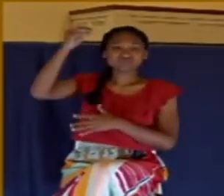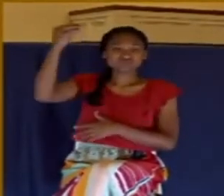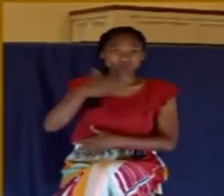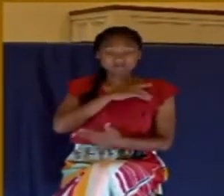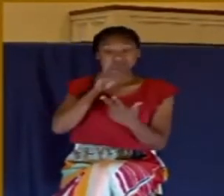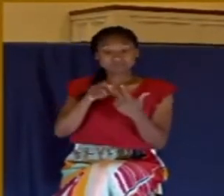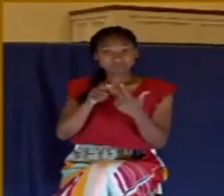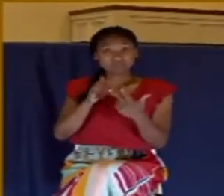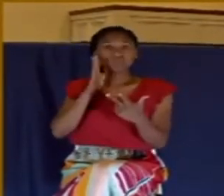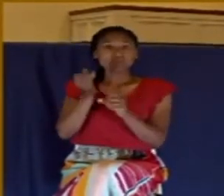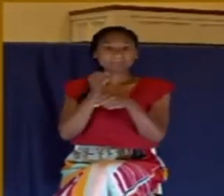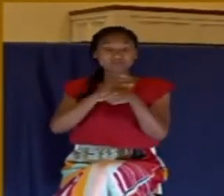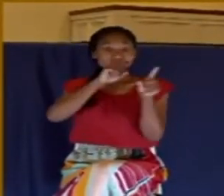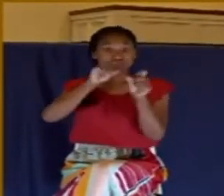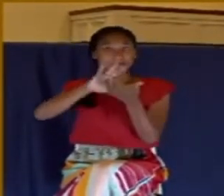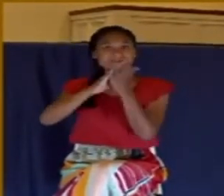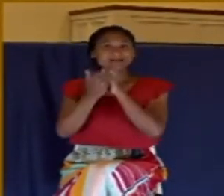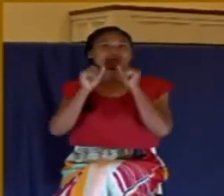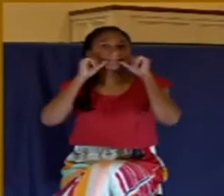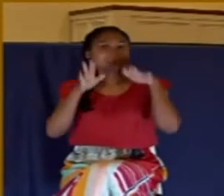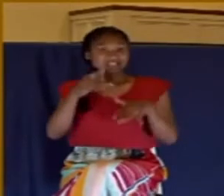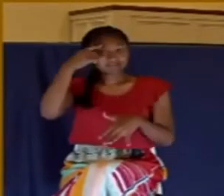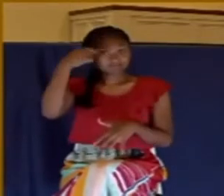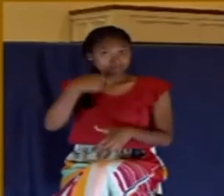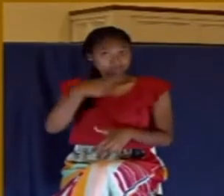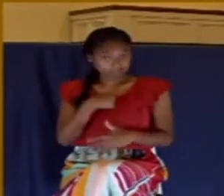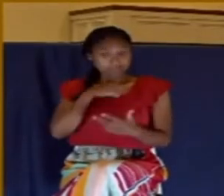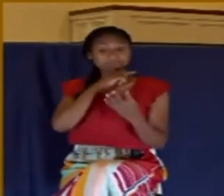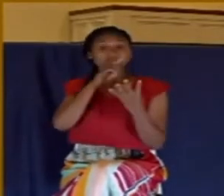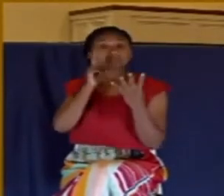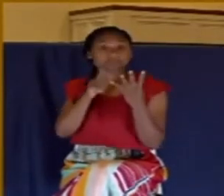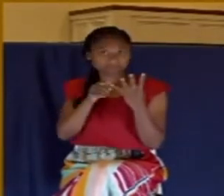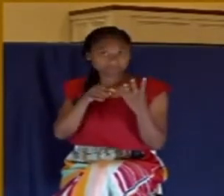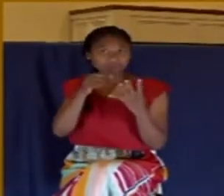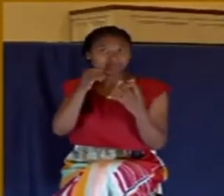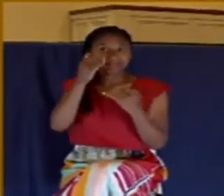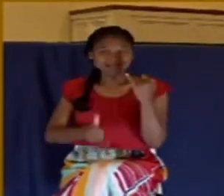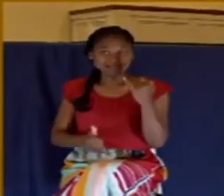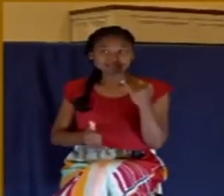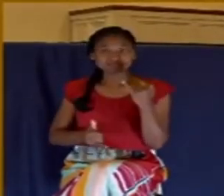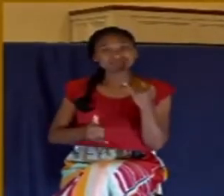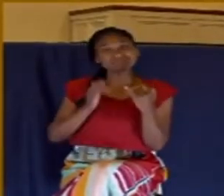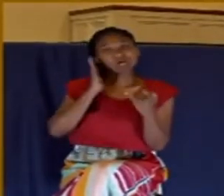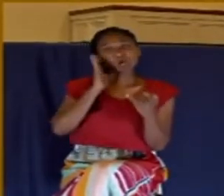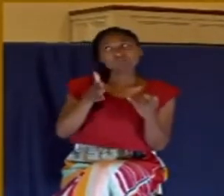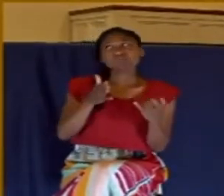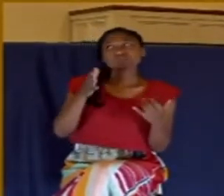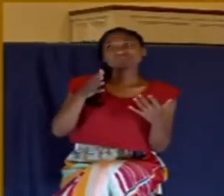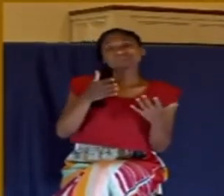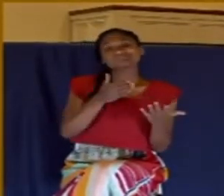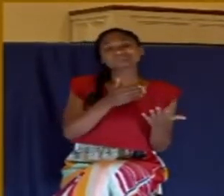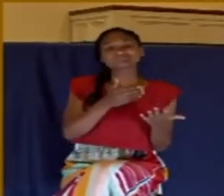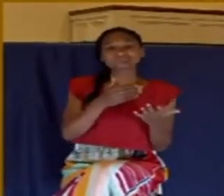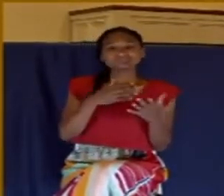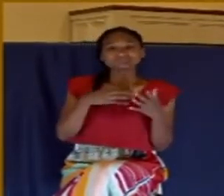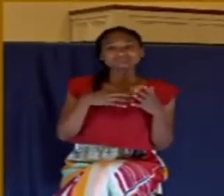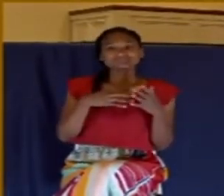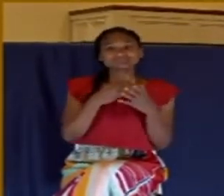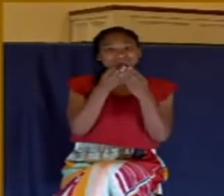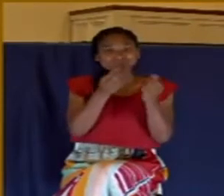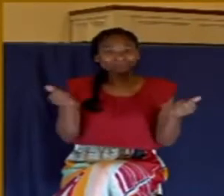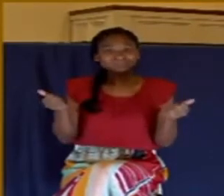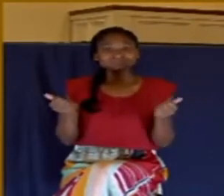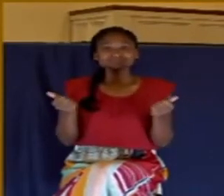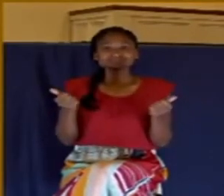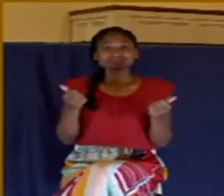me and teach me lessons. And lastly, in his good time, he's going to bring me out of this trial. So he said, let me here